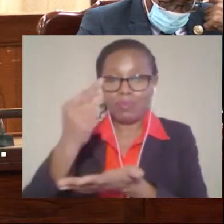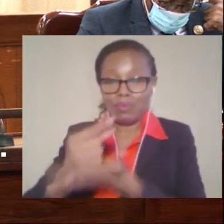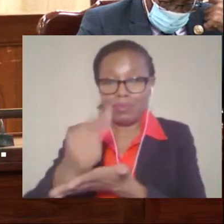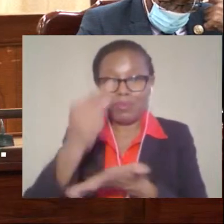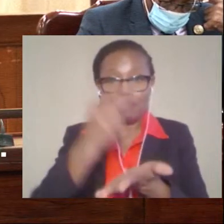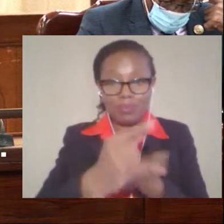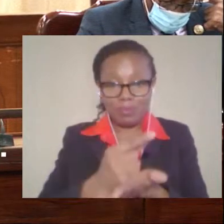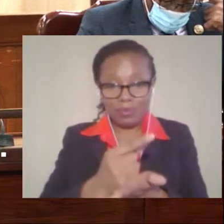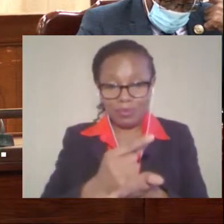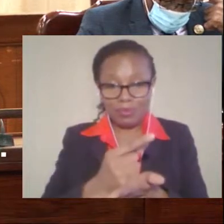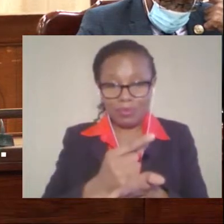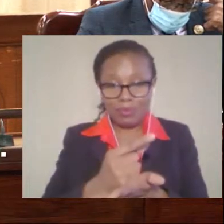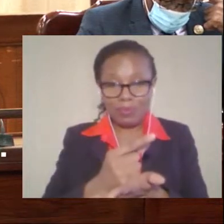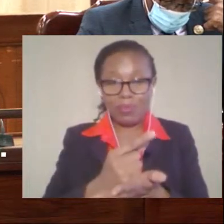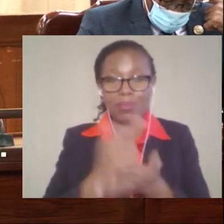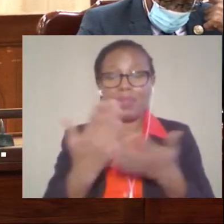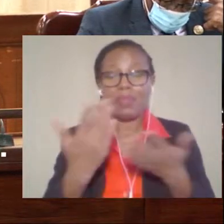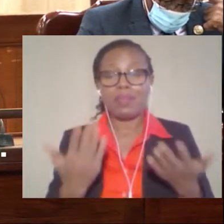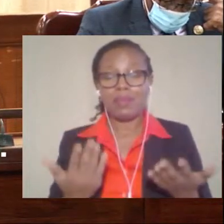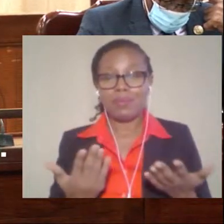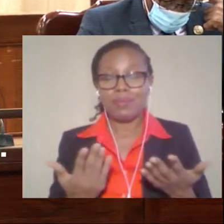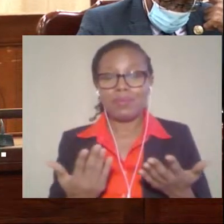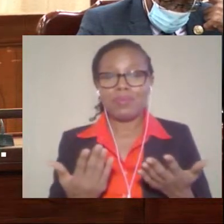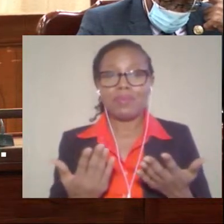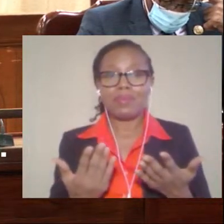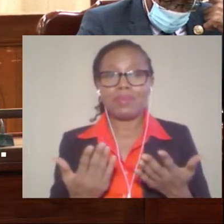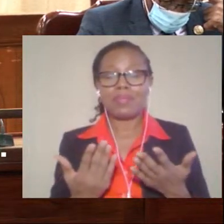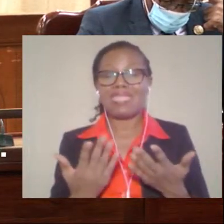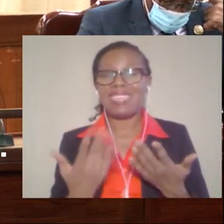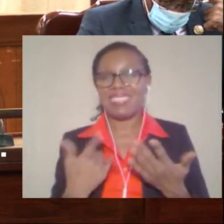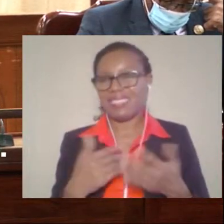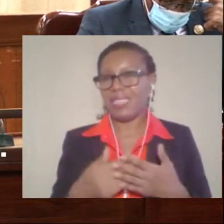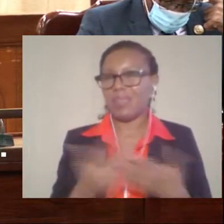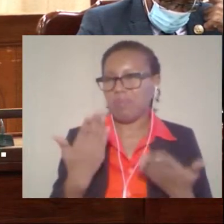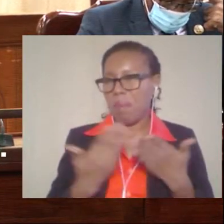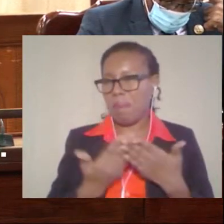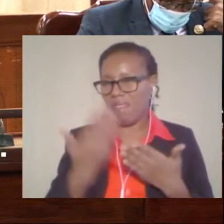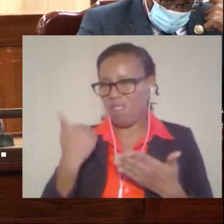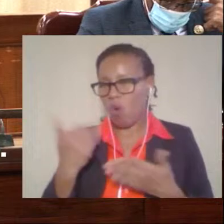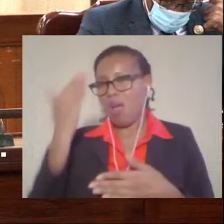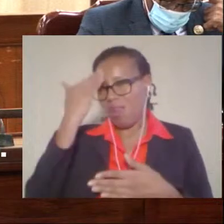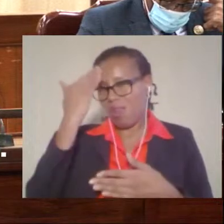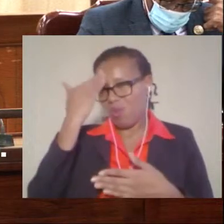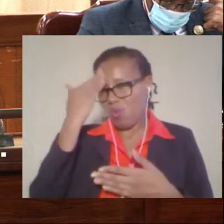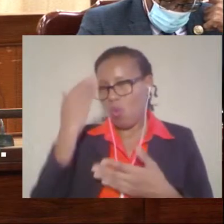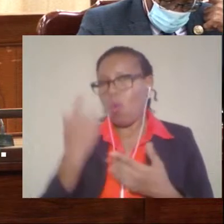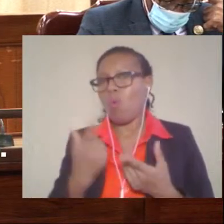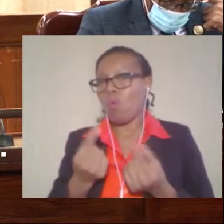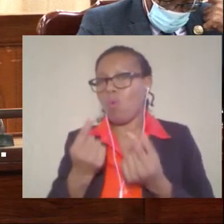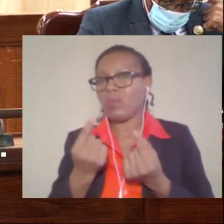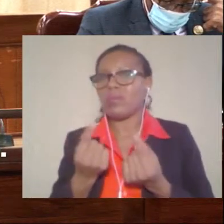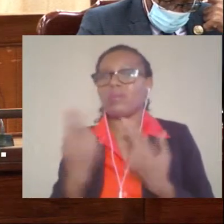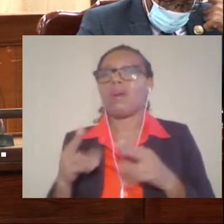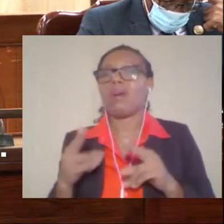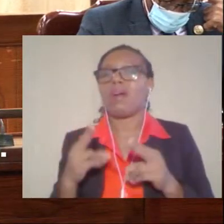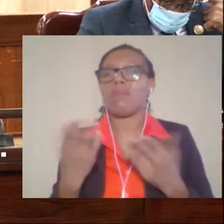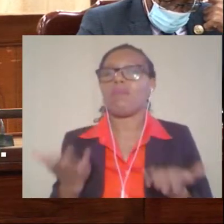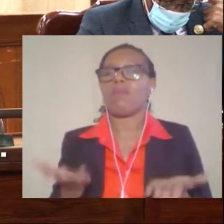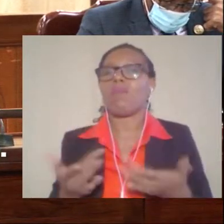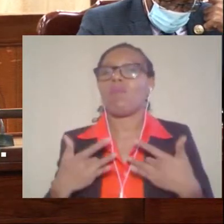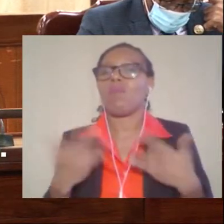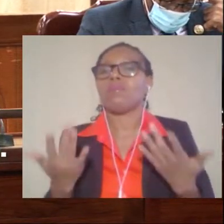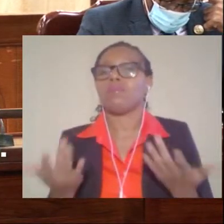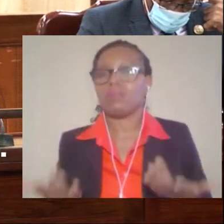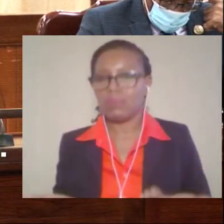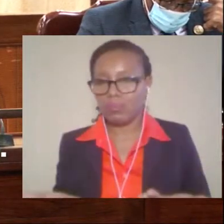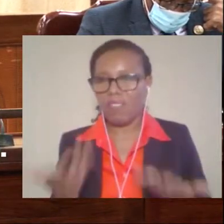queue because of prior knowledge, then that is something over which I have some